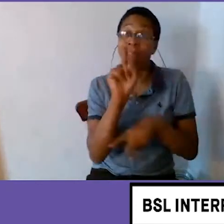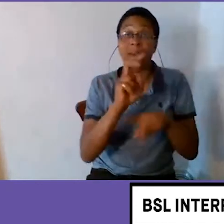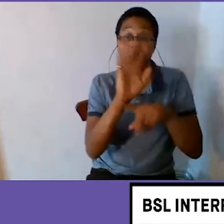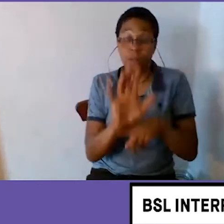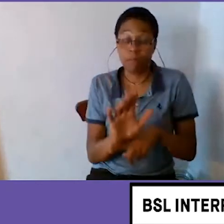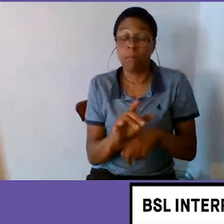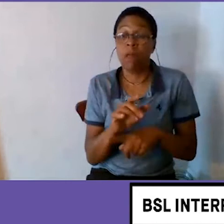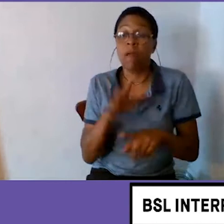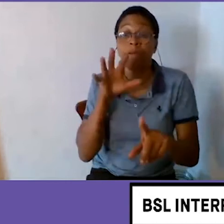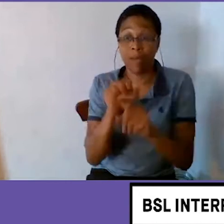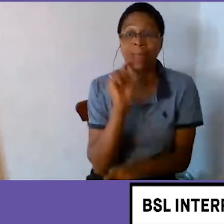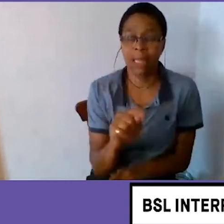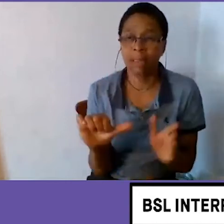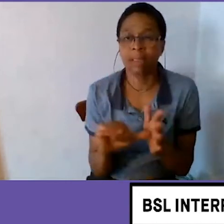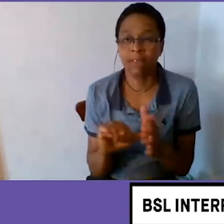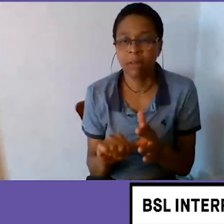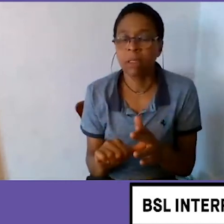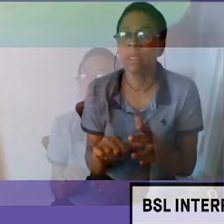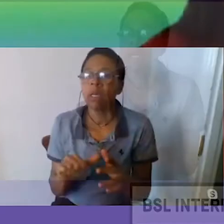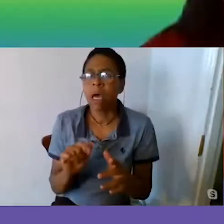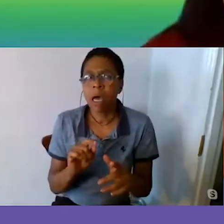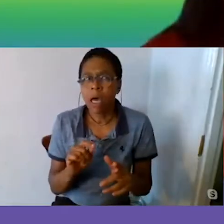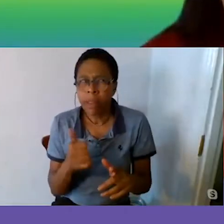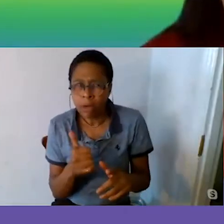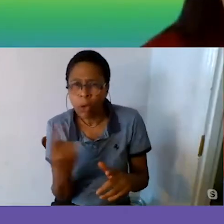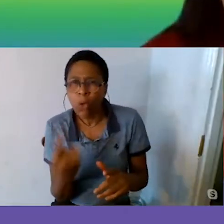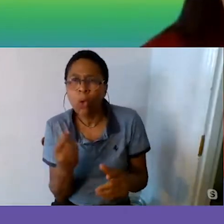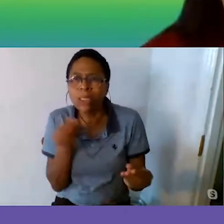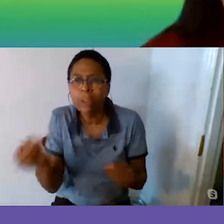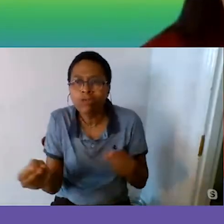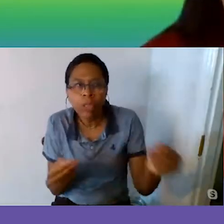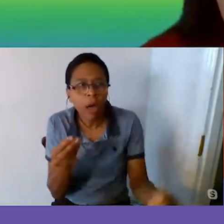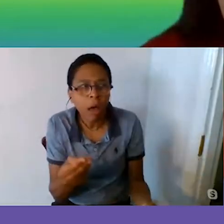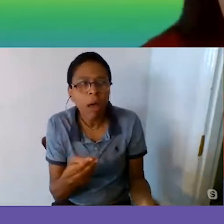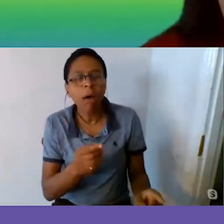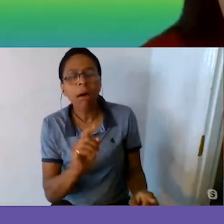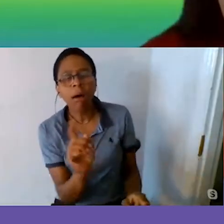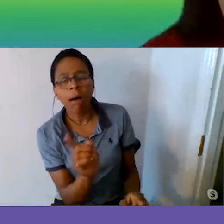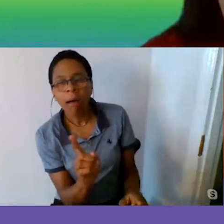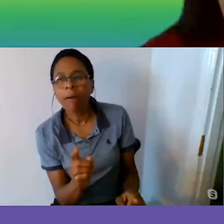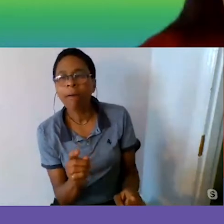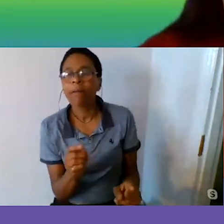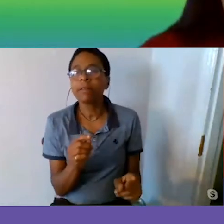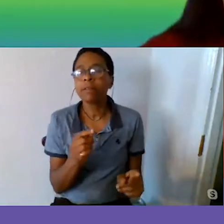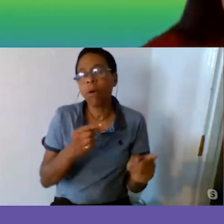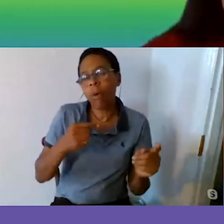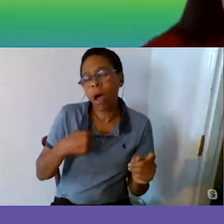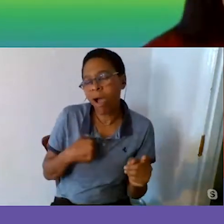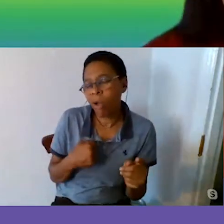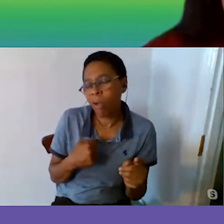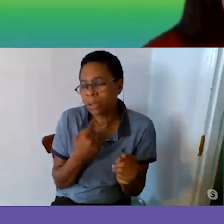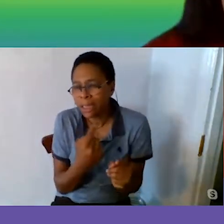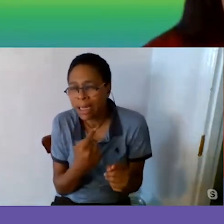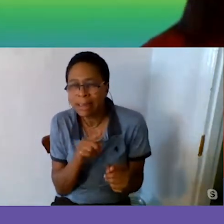what they expect for a screening fee. If you have a UK distributor, they're quite reasonable. They know the going rate for a film screening. It's about